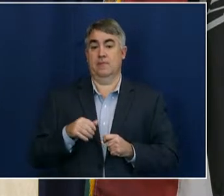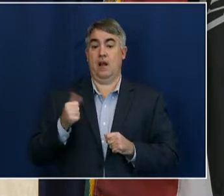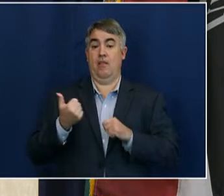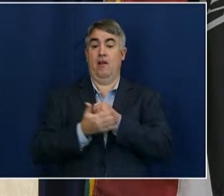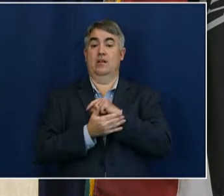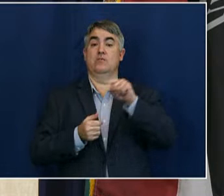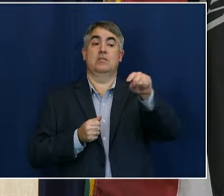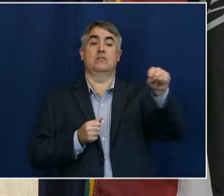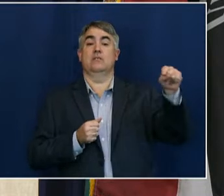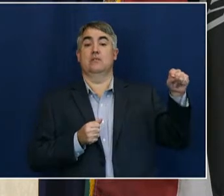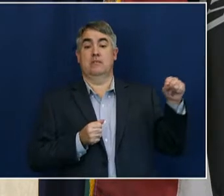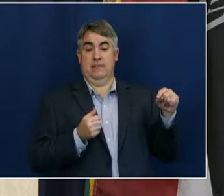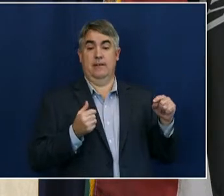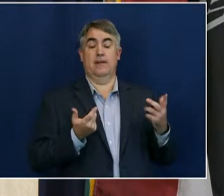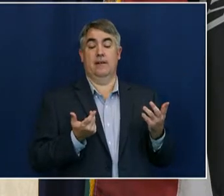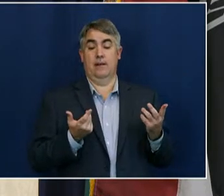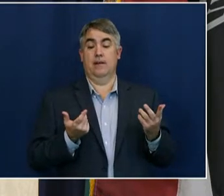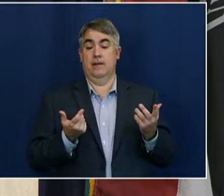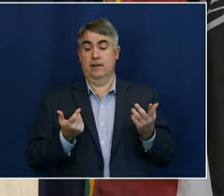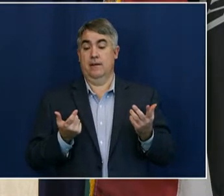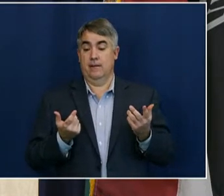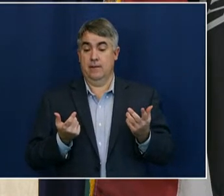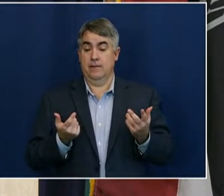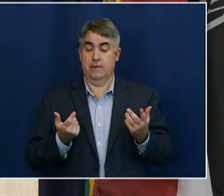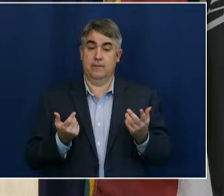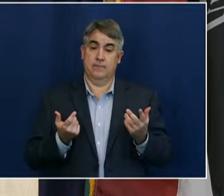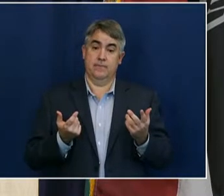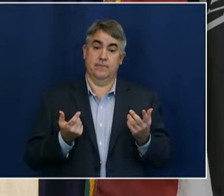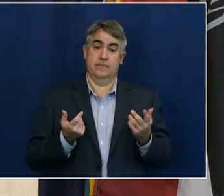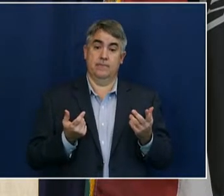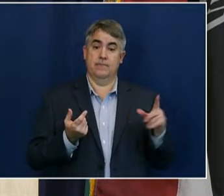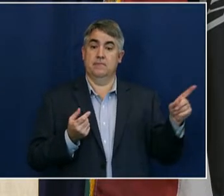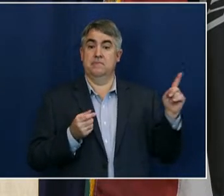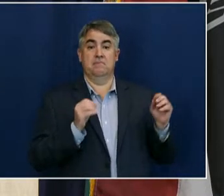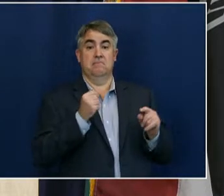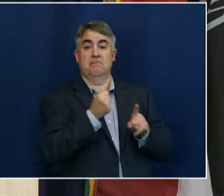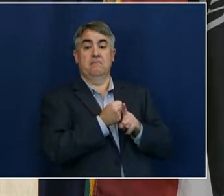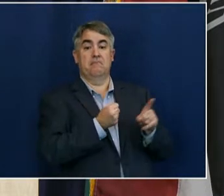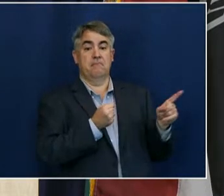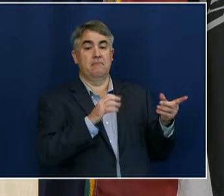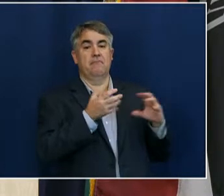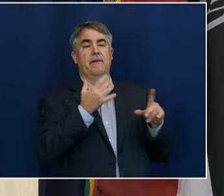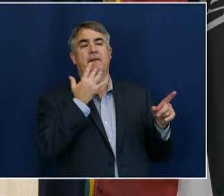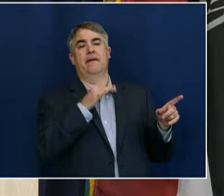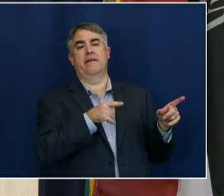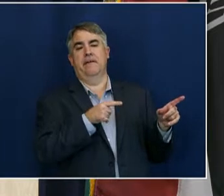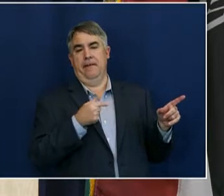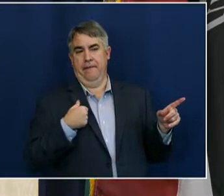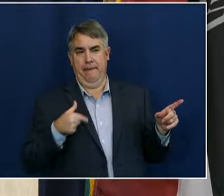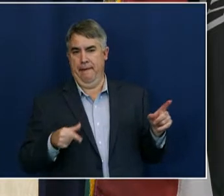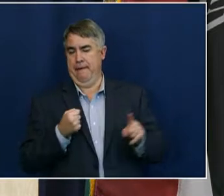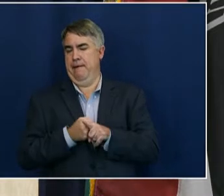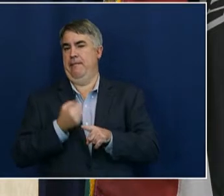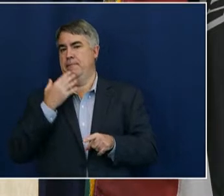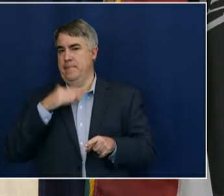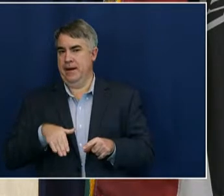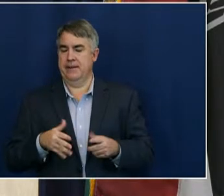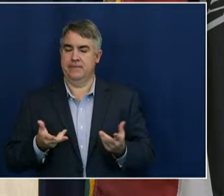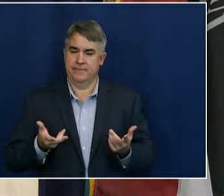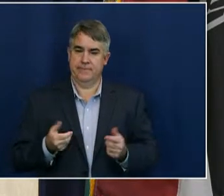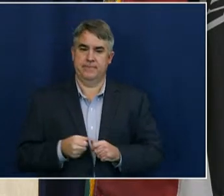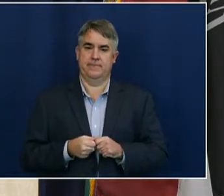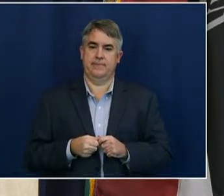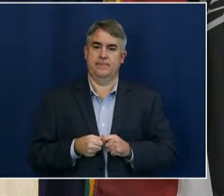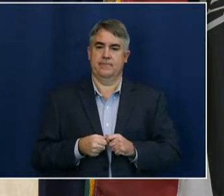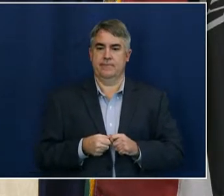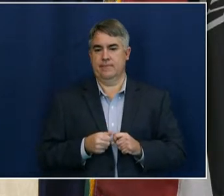county administered and sponsored sites with our partners have not been impacted by the weather, and we don't expect they will be. So we'll have to wait and see, but hopefully